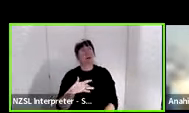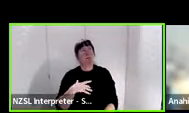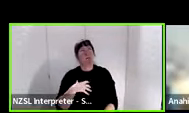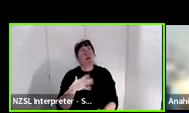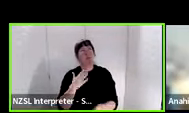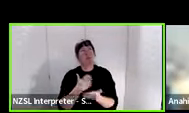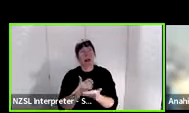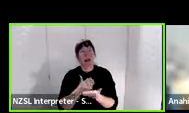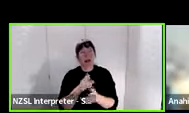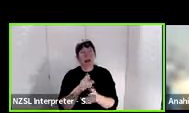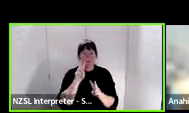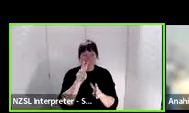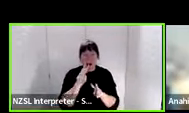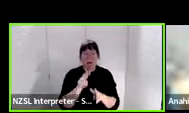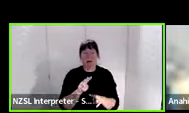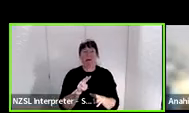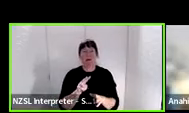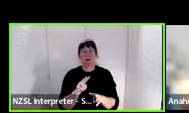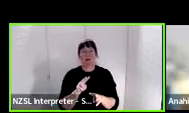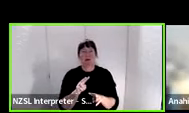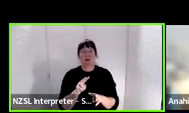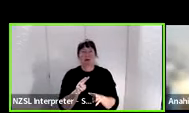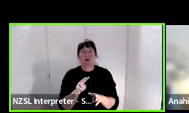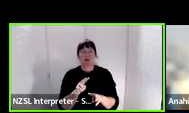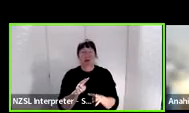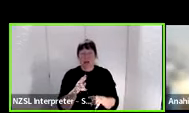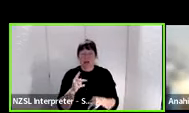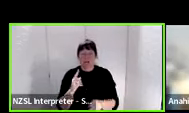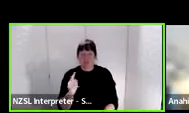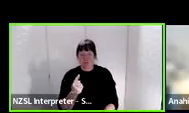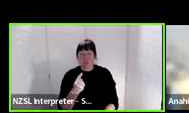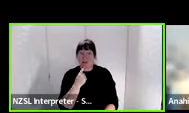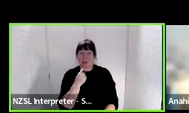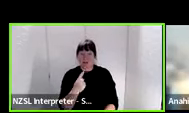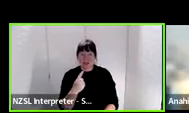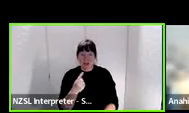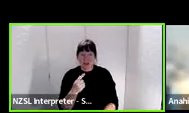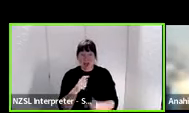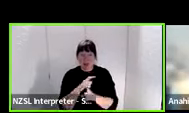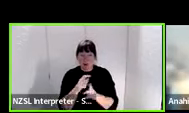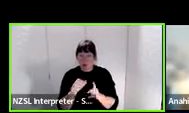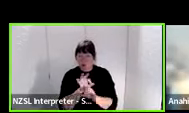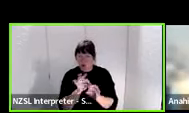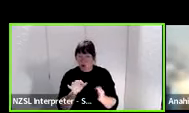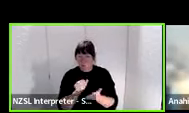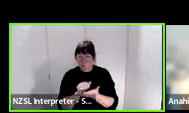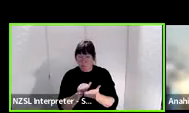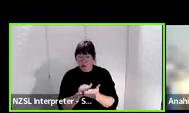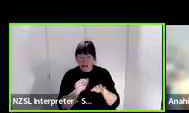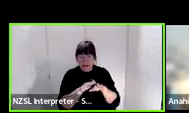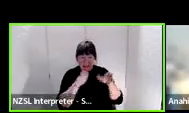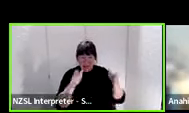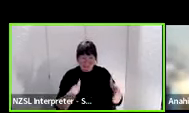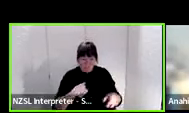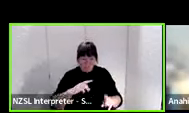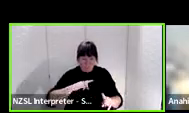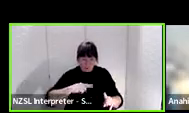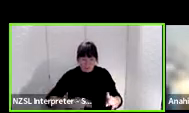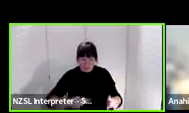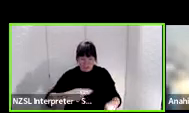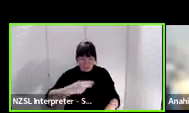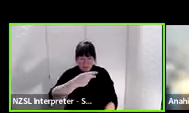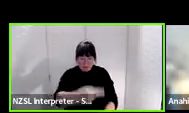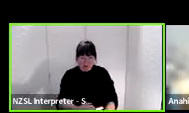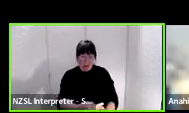and foremost, I have to say how culturally inappropriate a table or changing someone